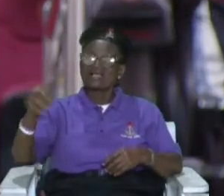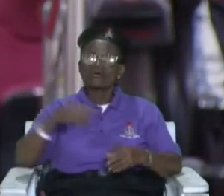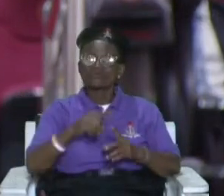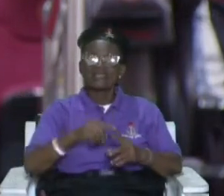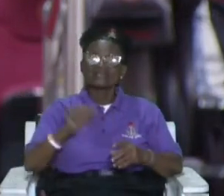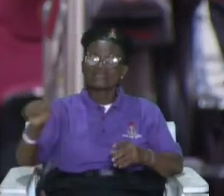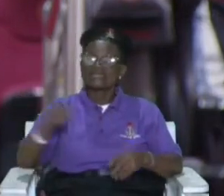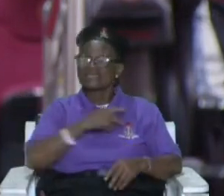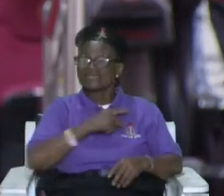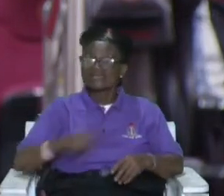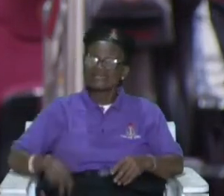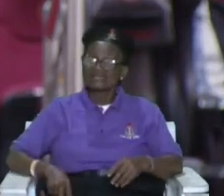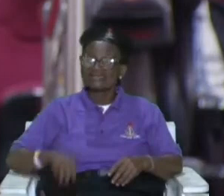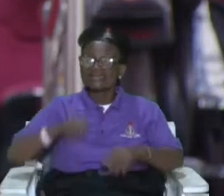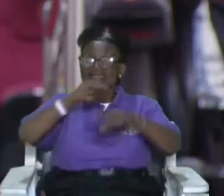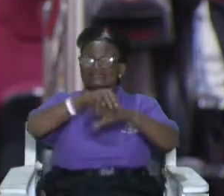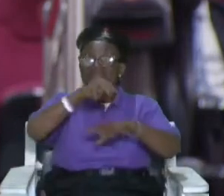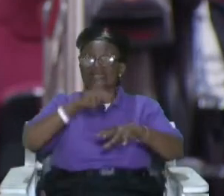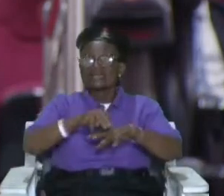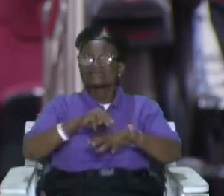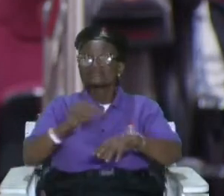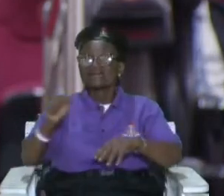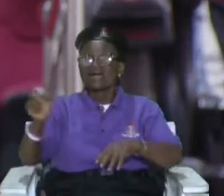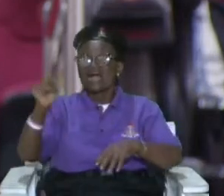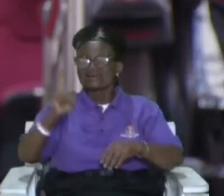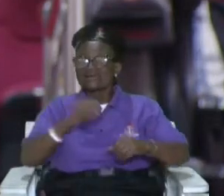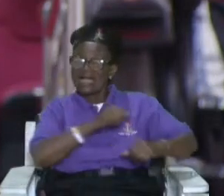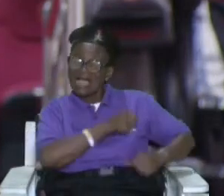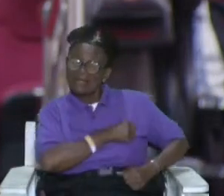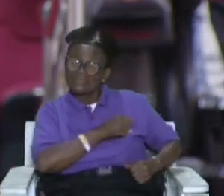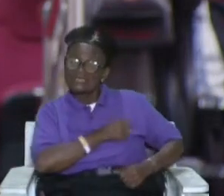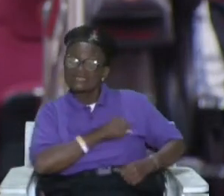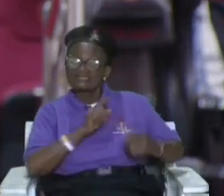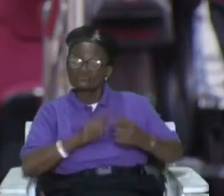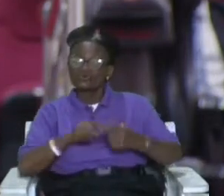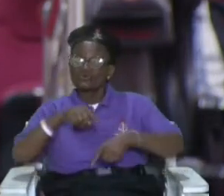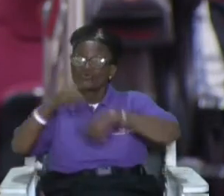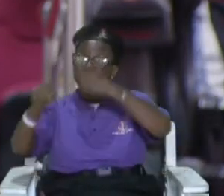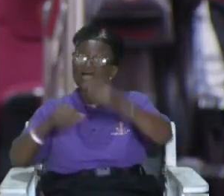sent an army to go and arrest him, a whole army,